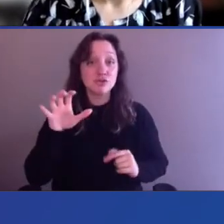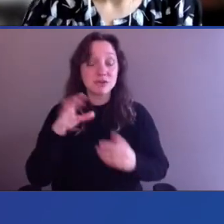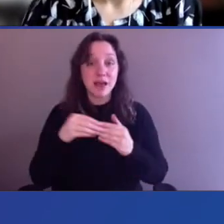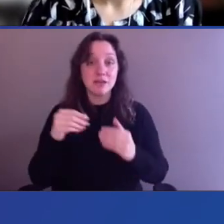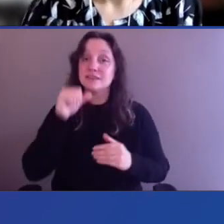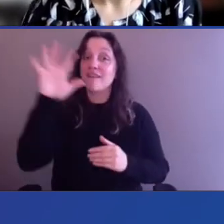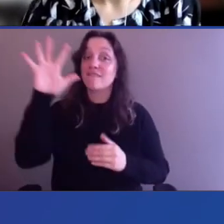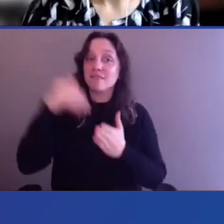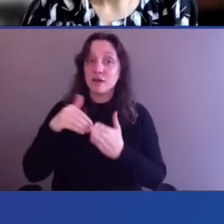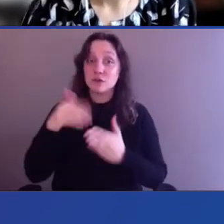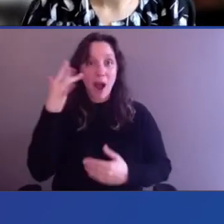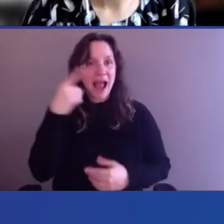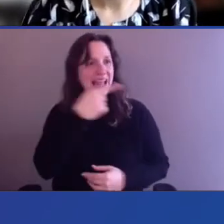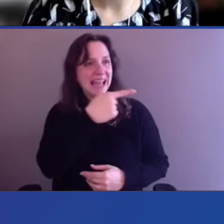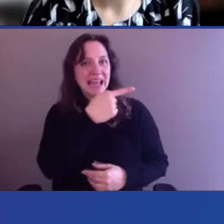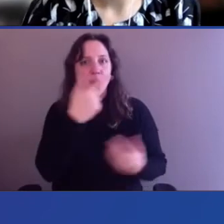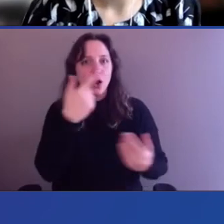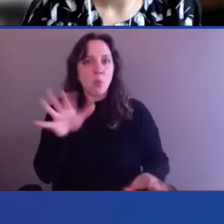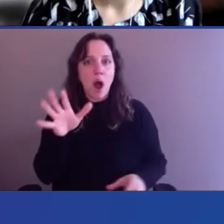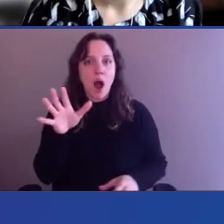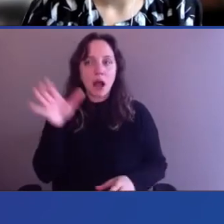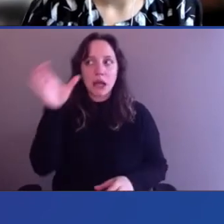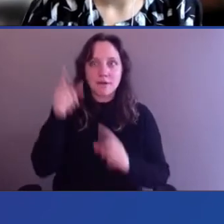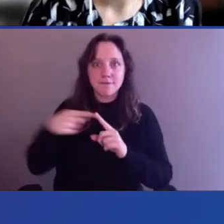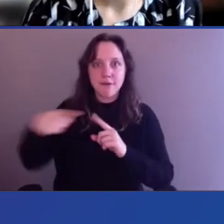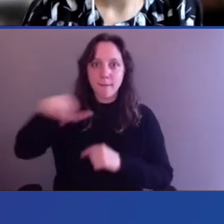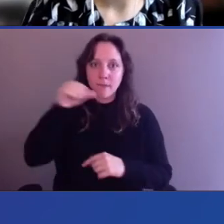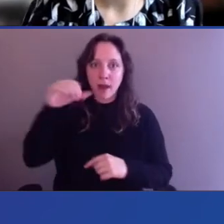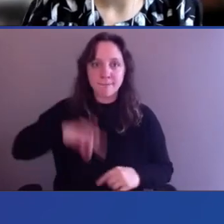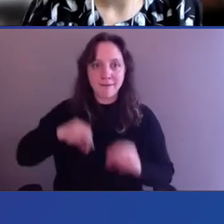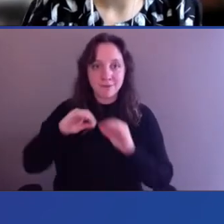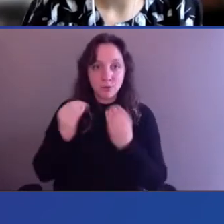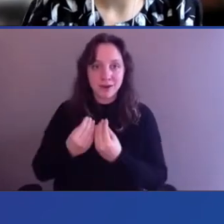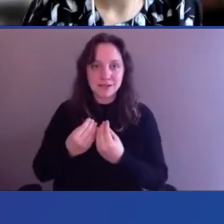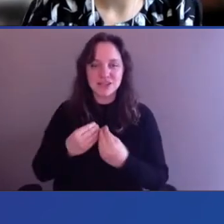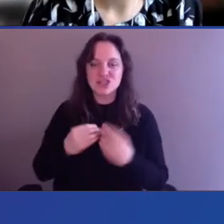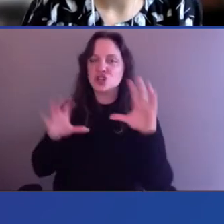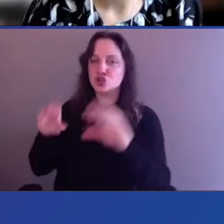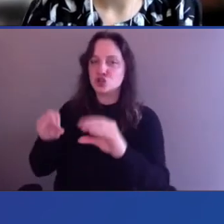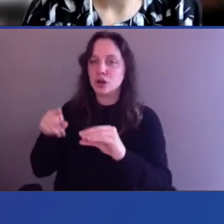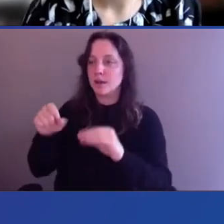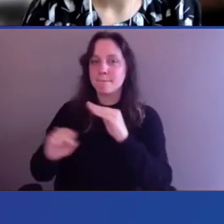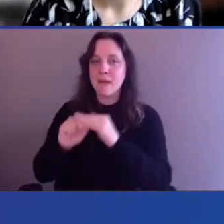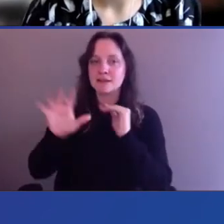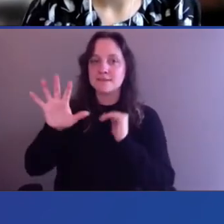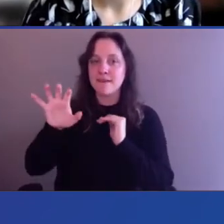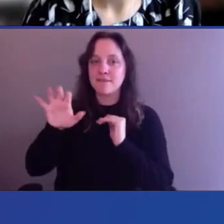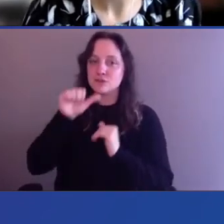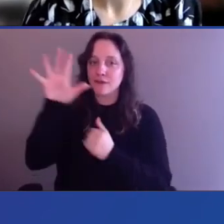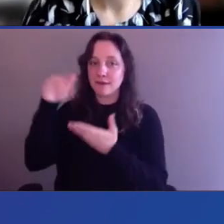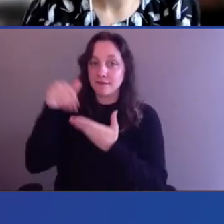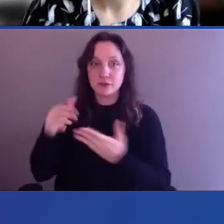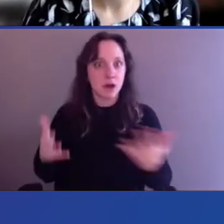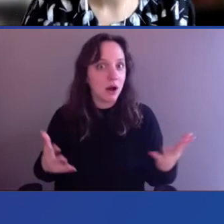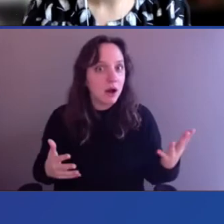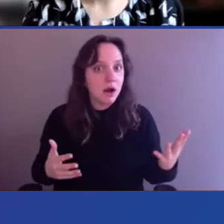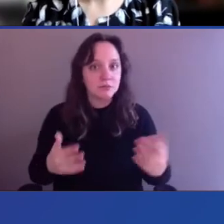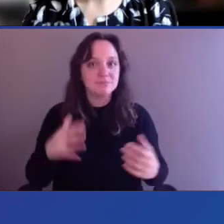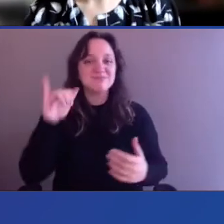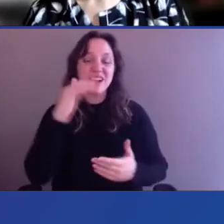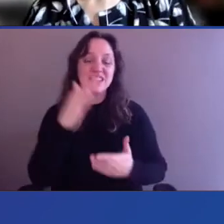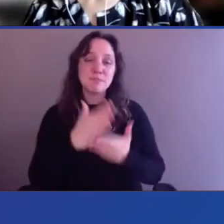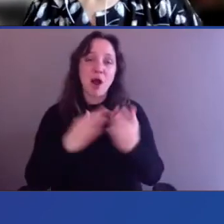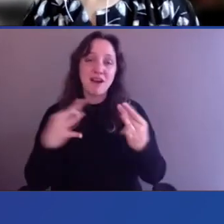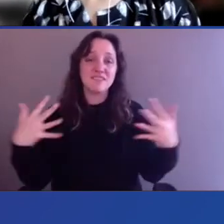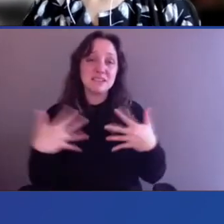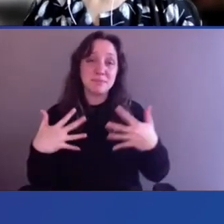hear from nonprofits. So, it's absolutely a tool. So, and a tool of intimidation as well. So thank